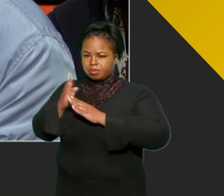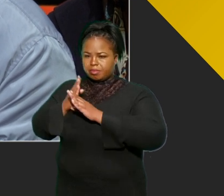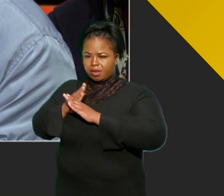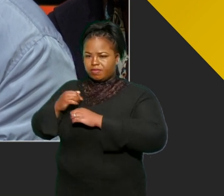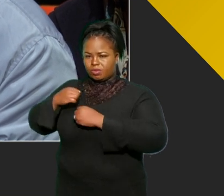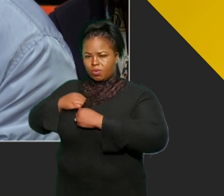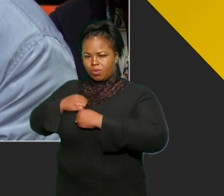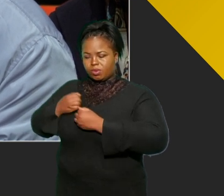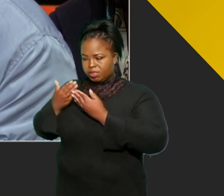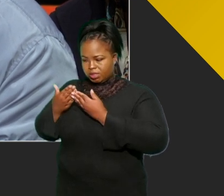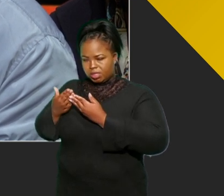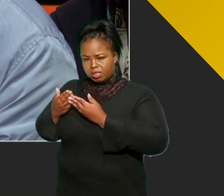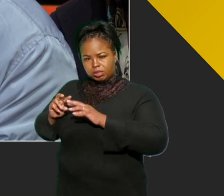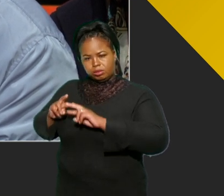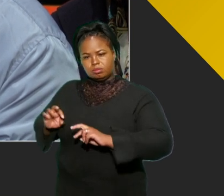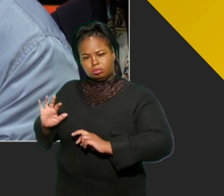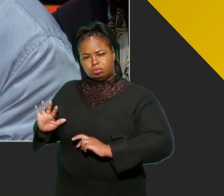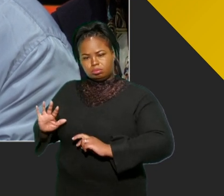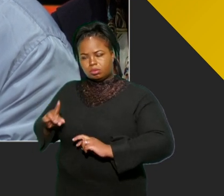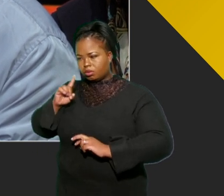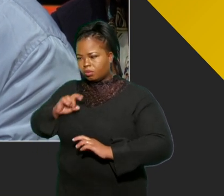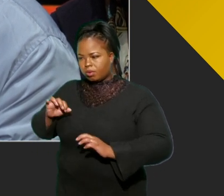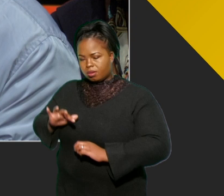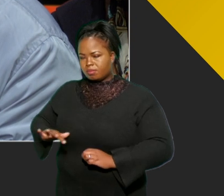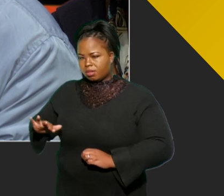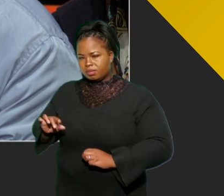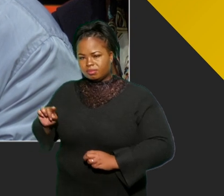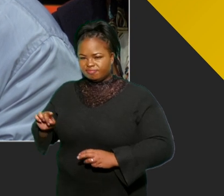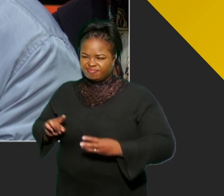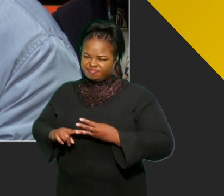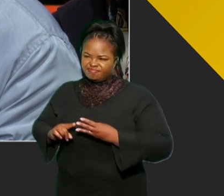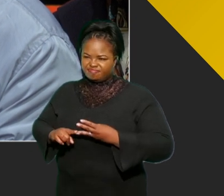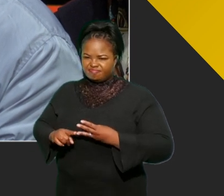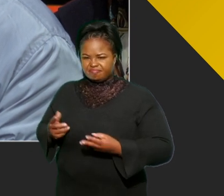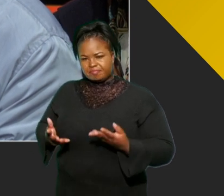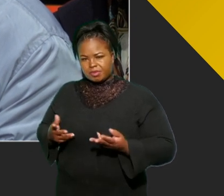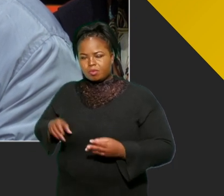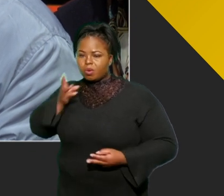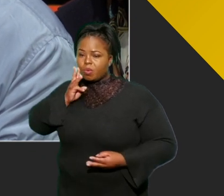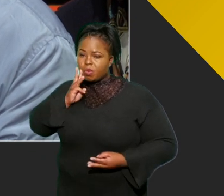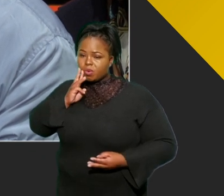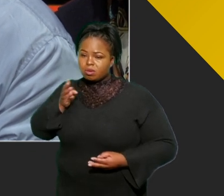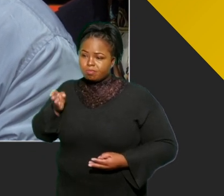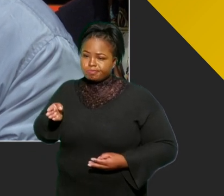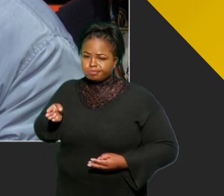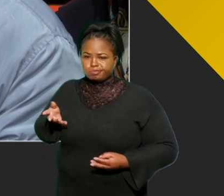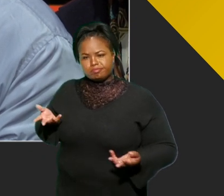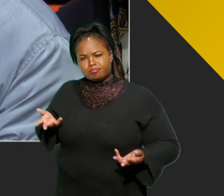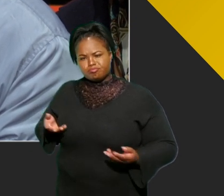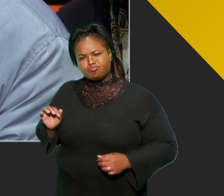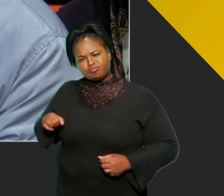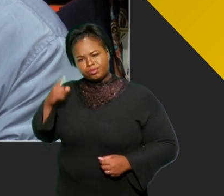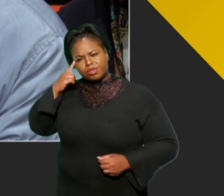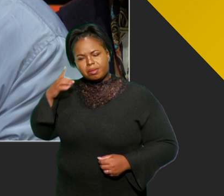where they can study in peace and on a quiet place, and then maybe running water, and then yeah, I